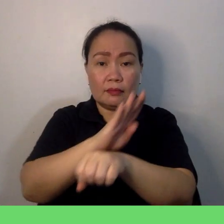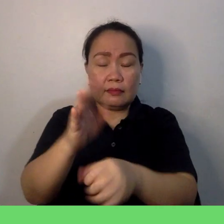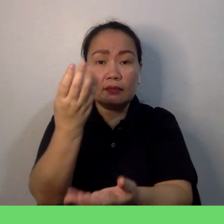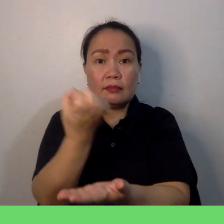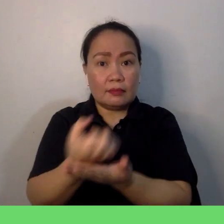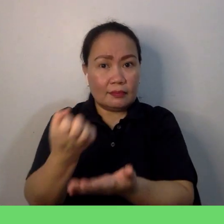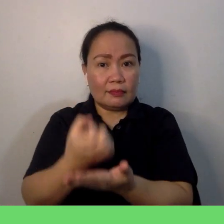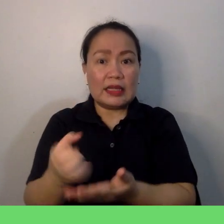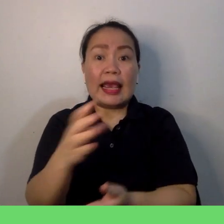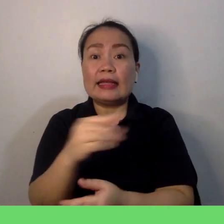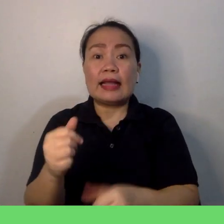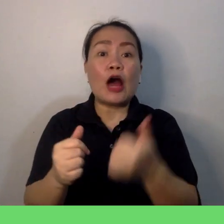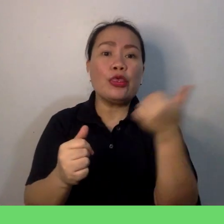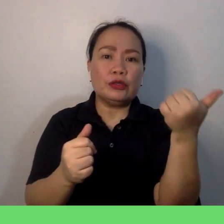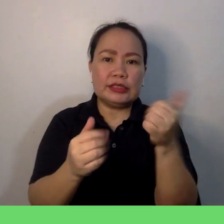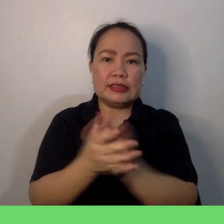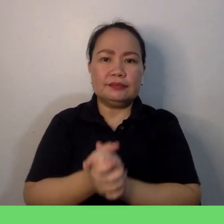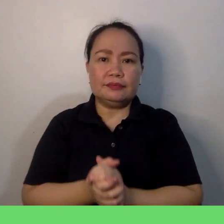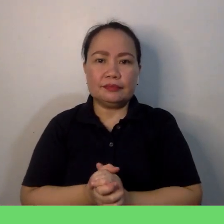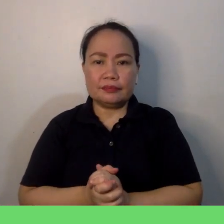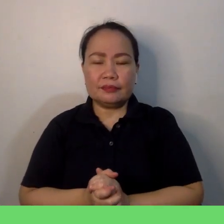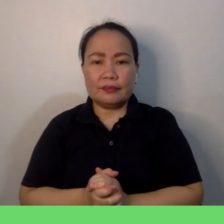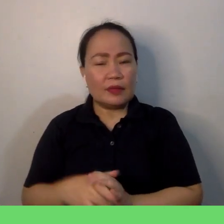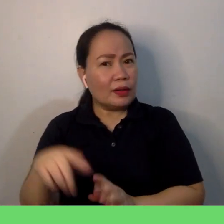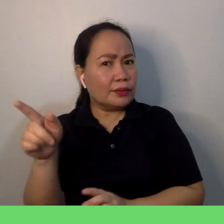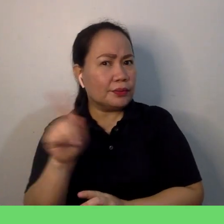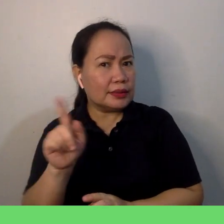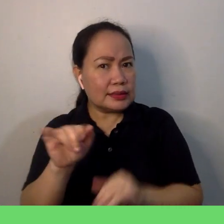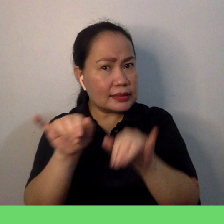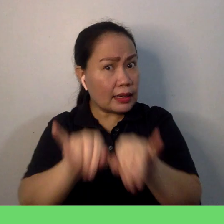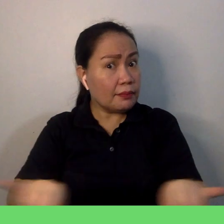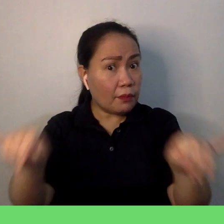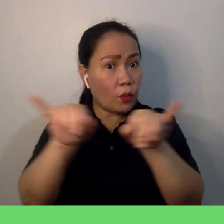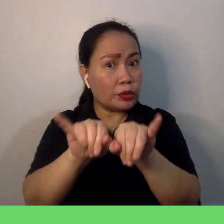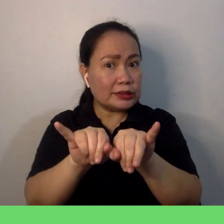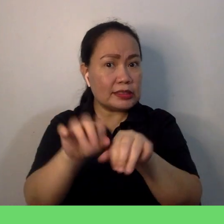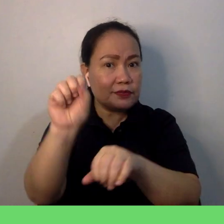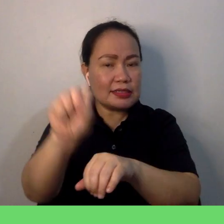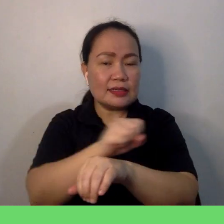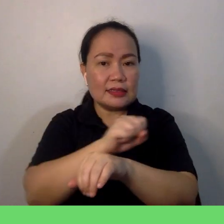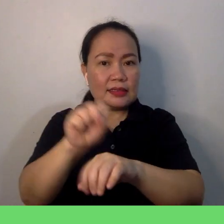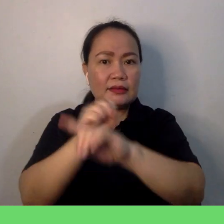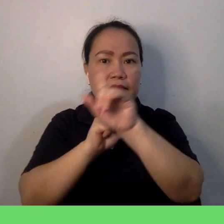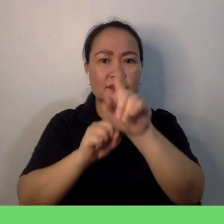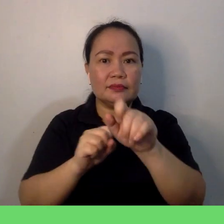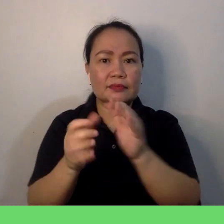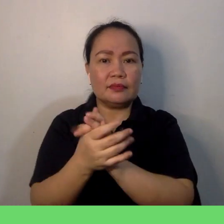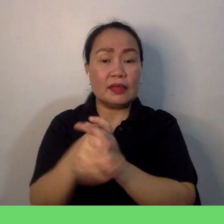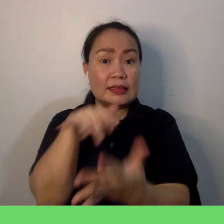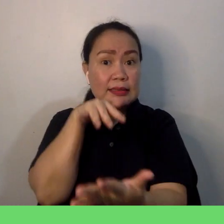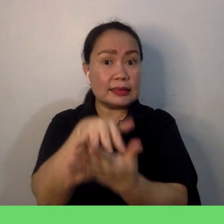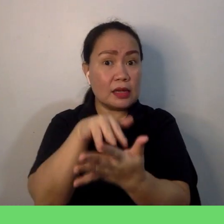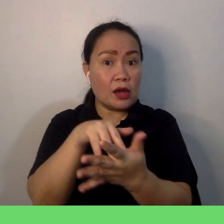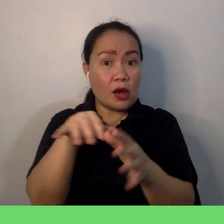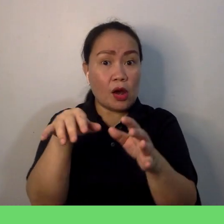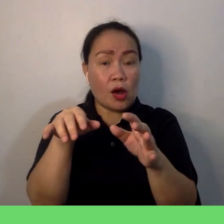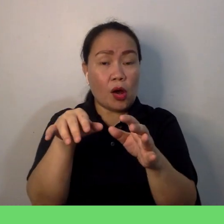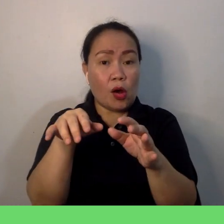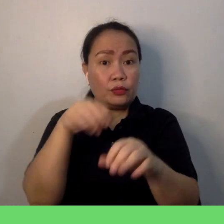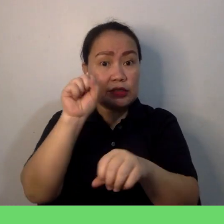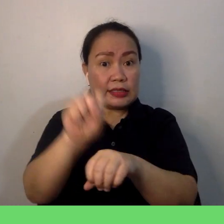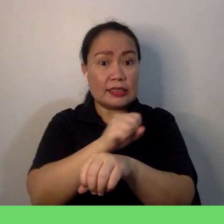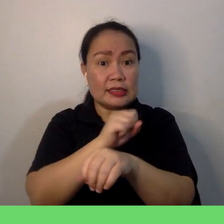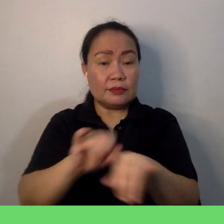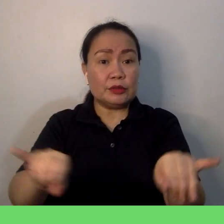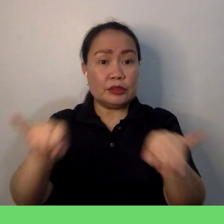many more. So what is the importance of statistics? So the study of statistics is important because